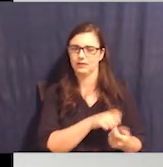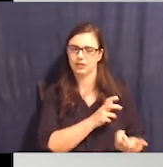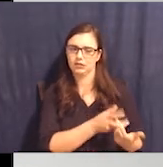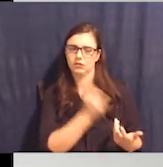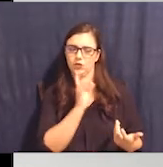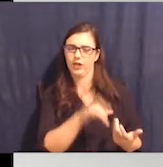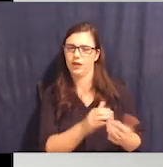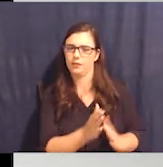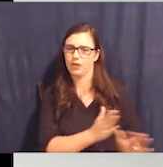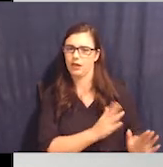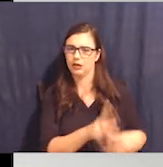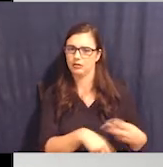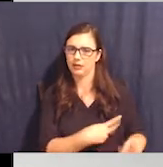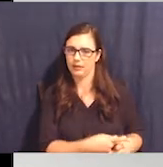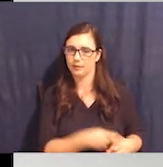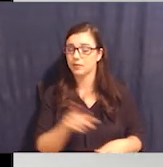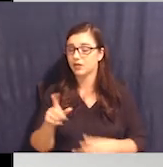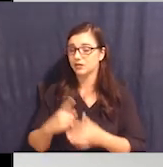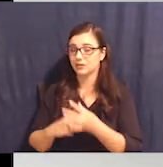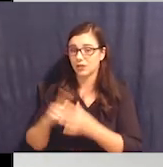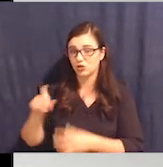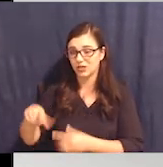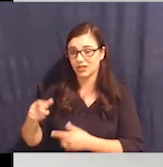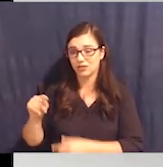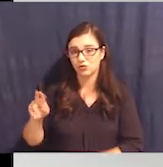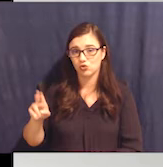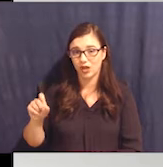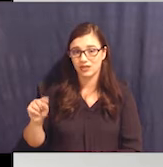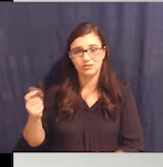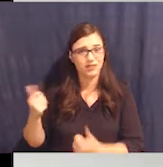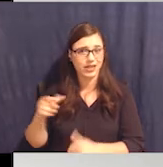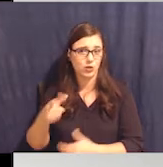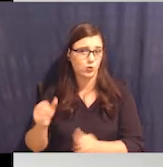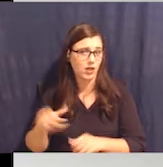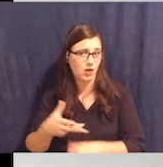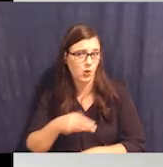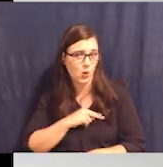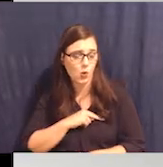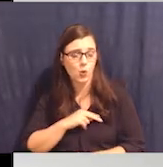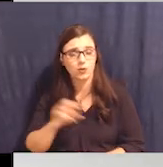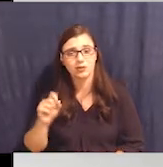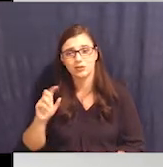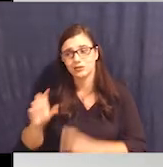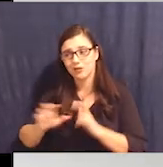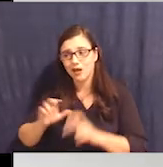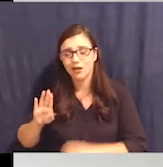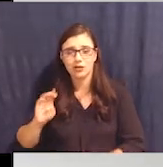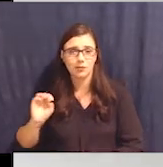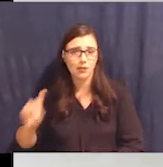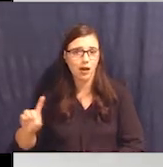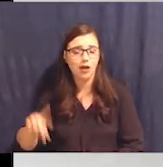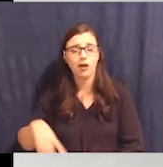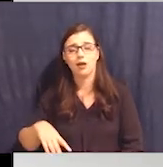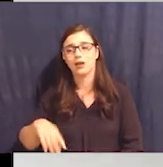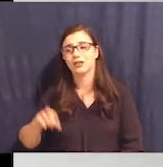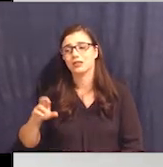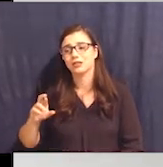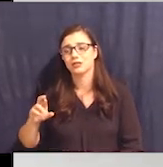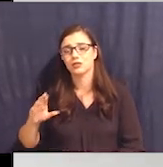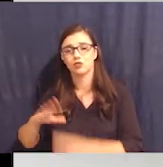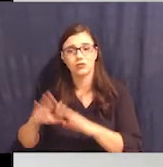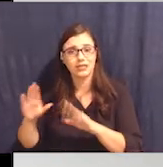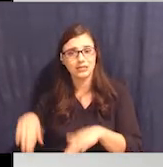you choose, whereas a special needs trust can own basically anything you can own. Stocks, bonds, mutual funds, real